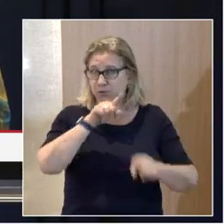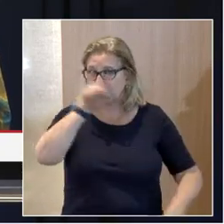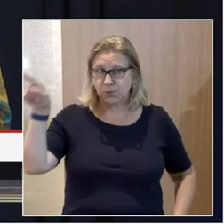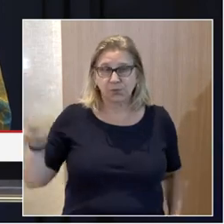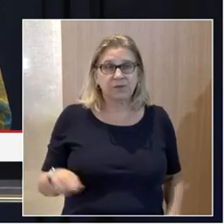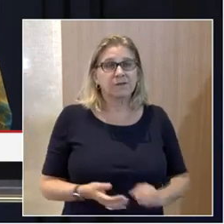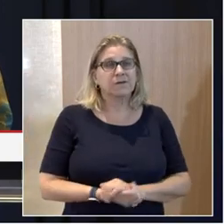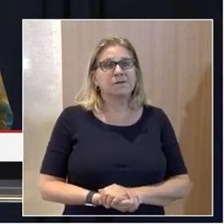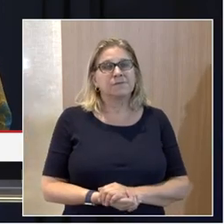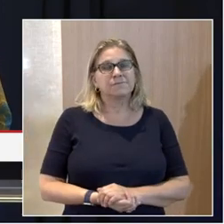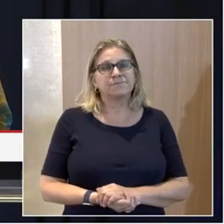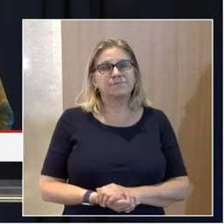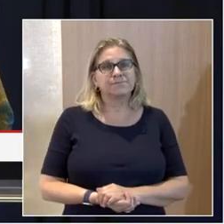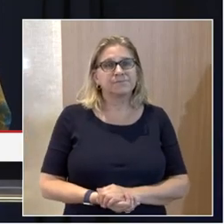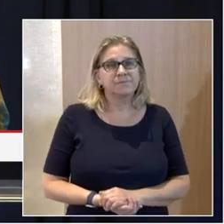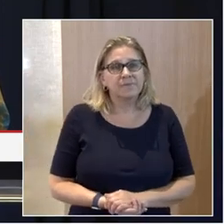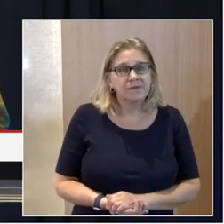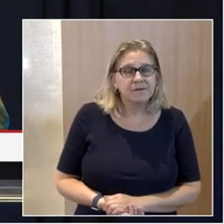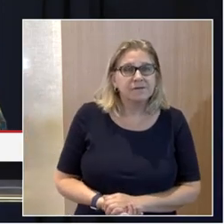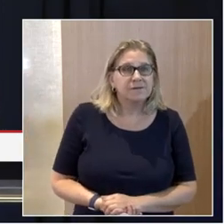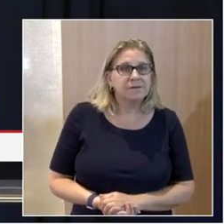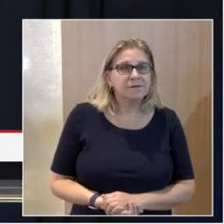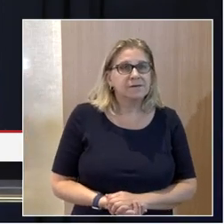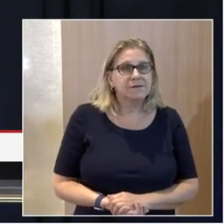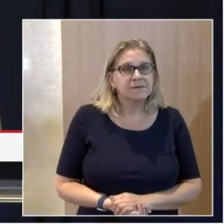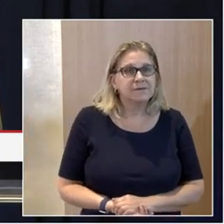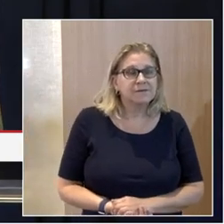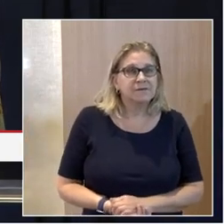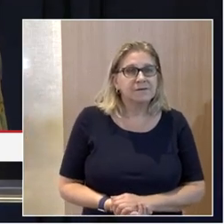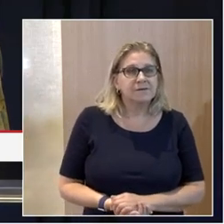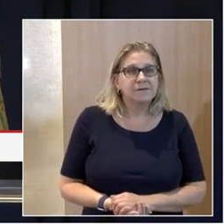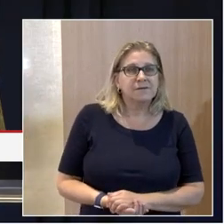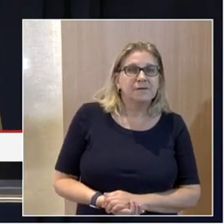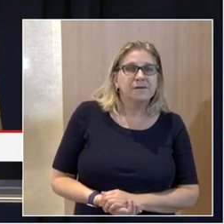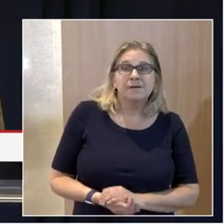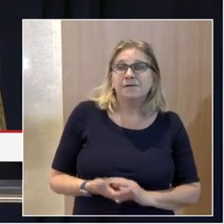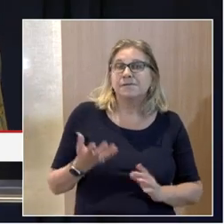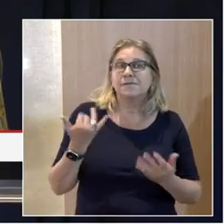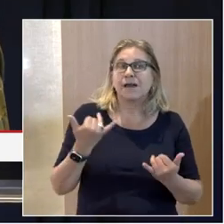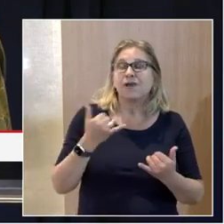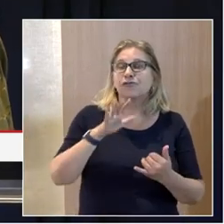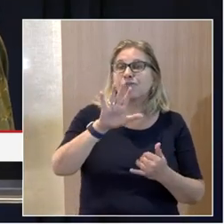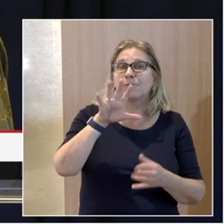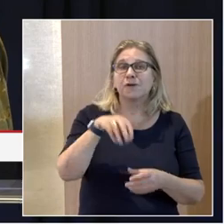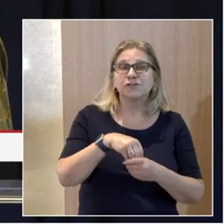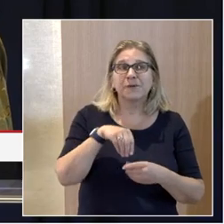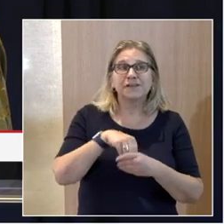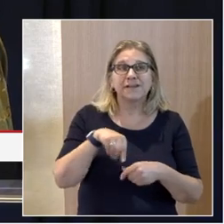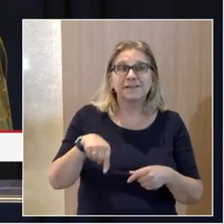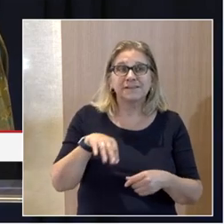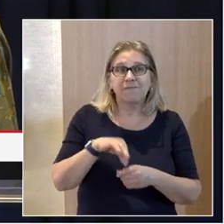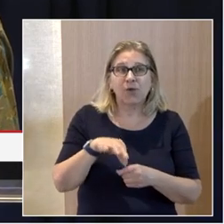of participating in this polling, I want you to go to this address,